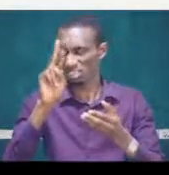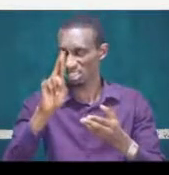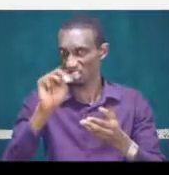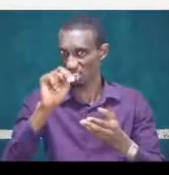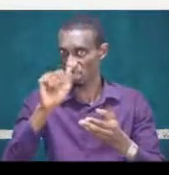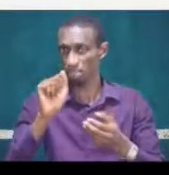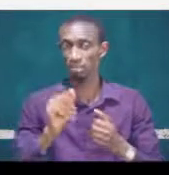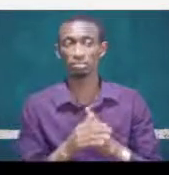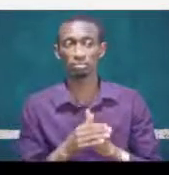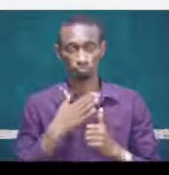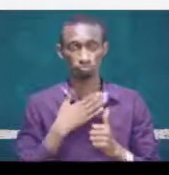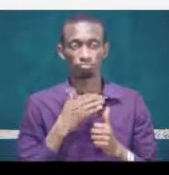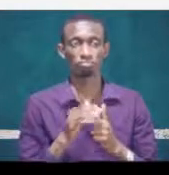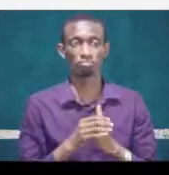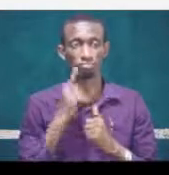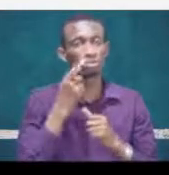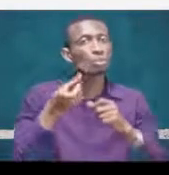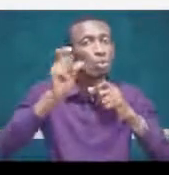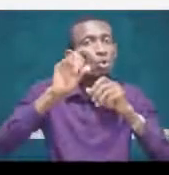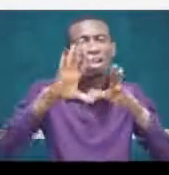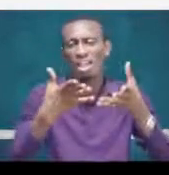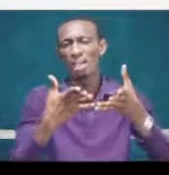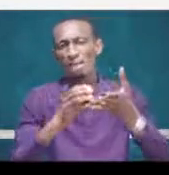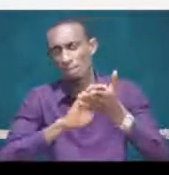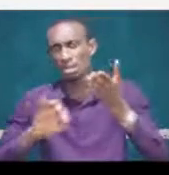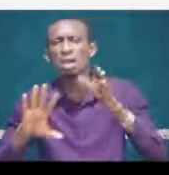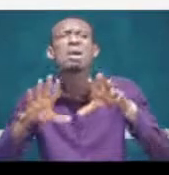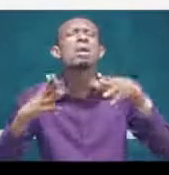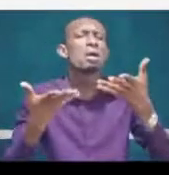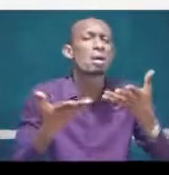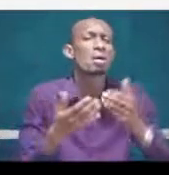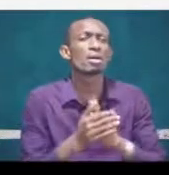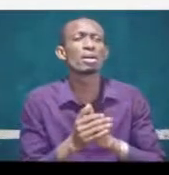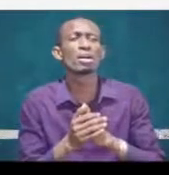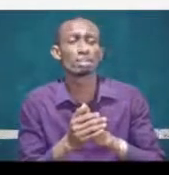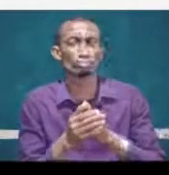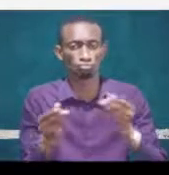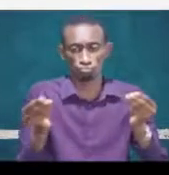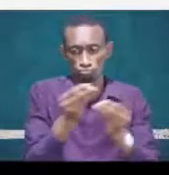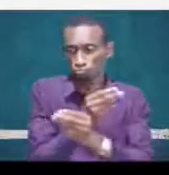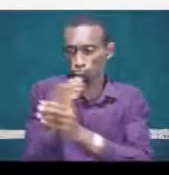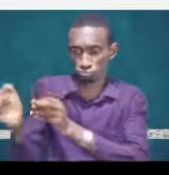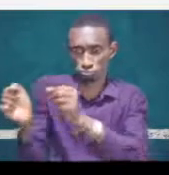Now, we are going to add or delete. How do we have these shifting?